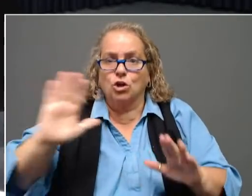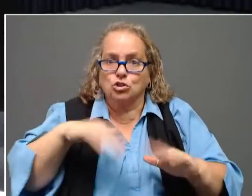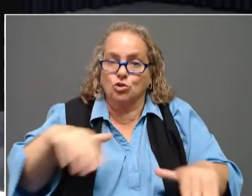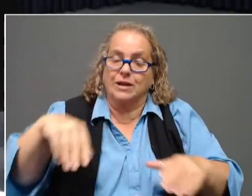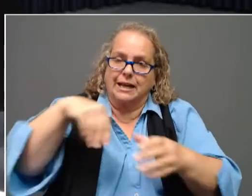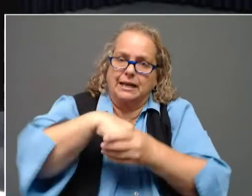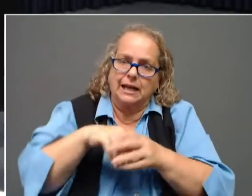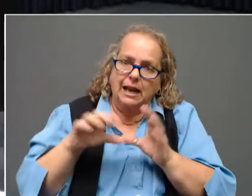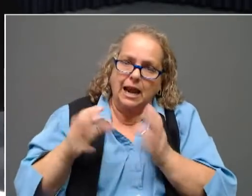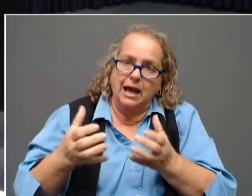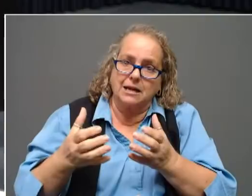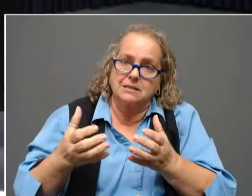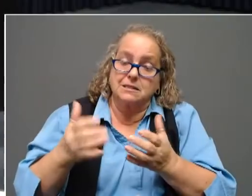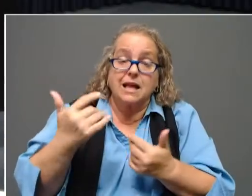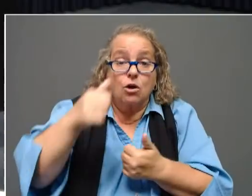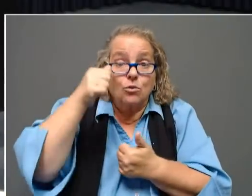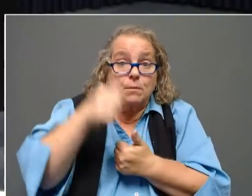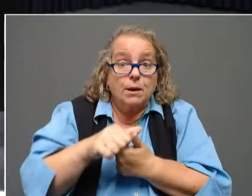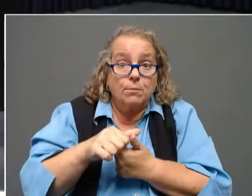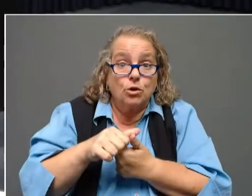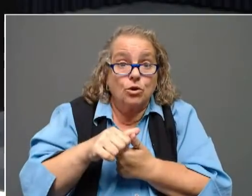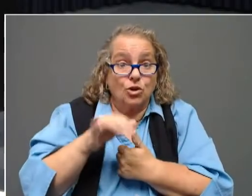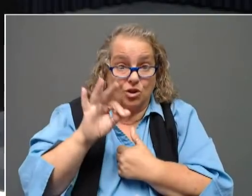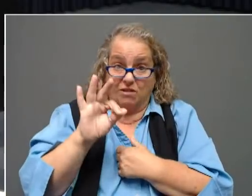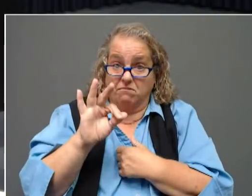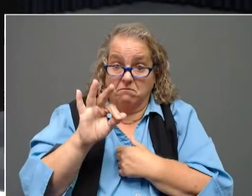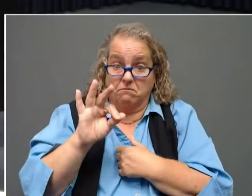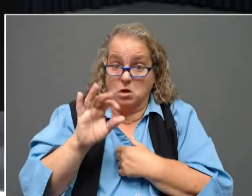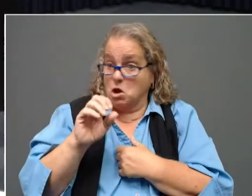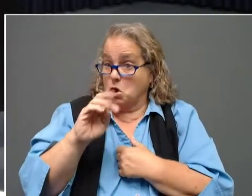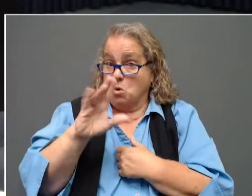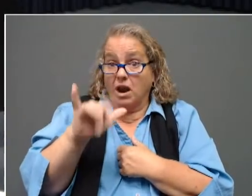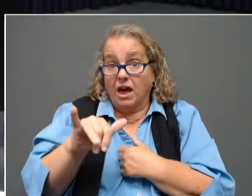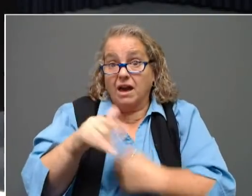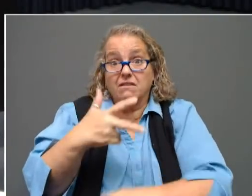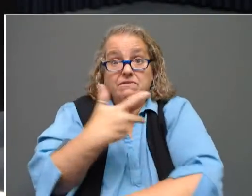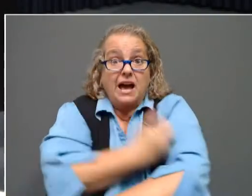Remember, if this was just vaccinations,